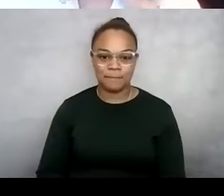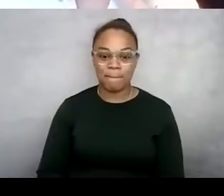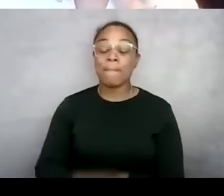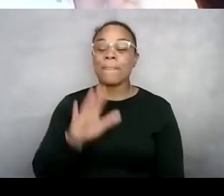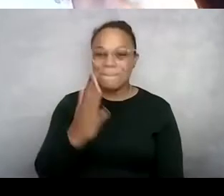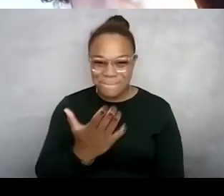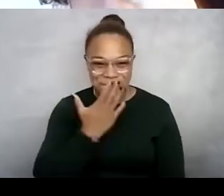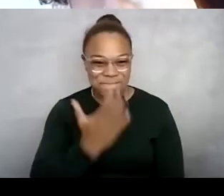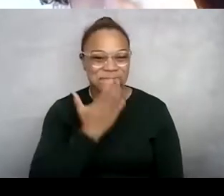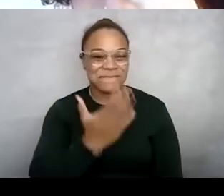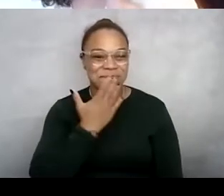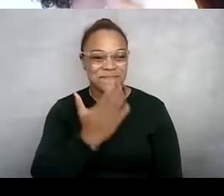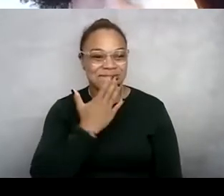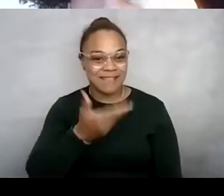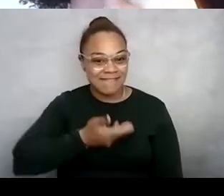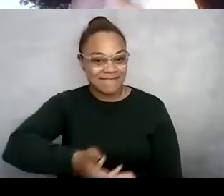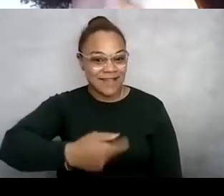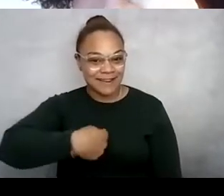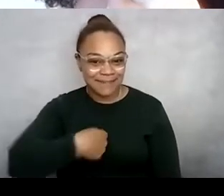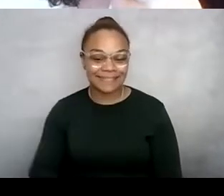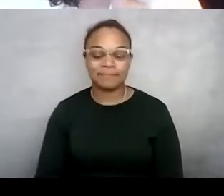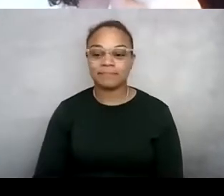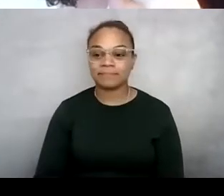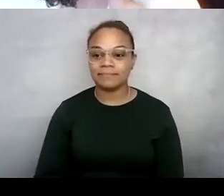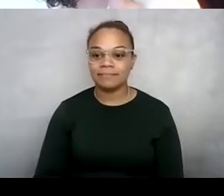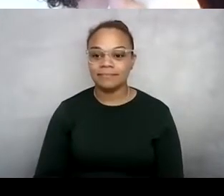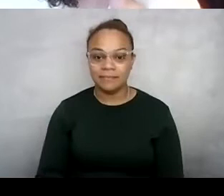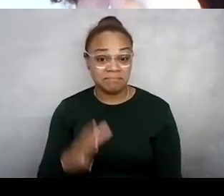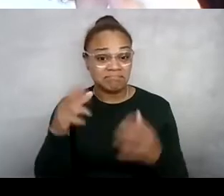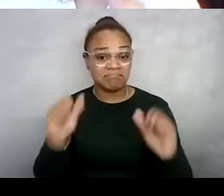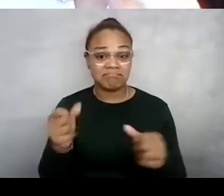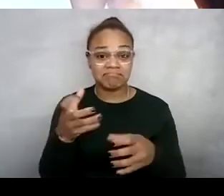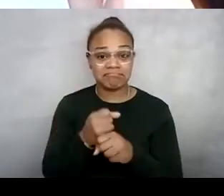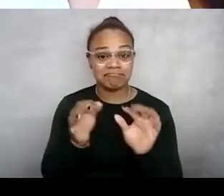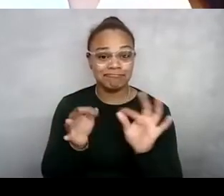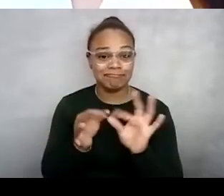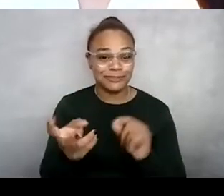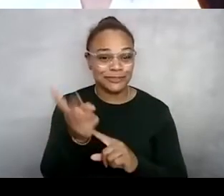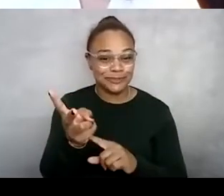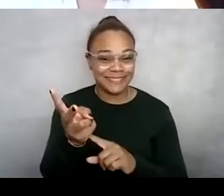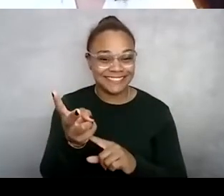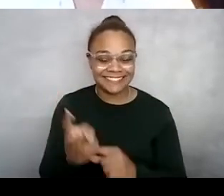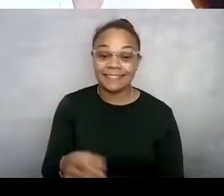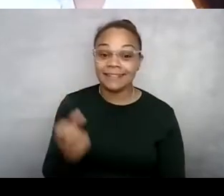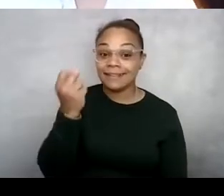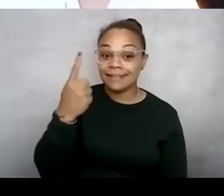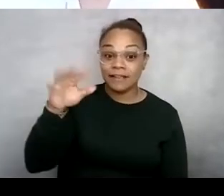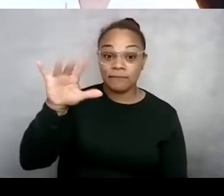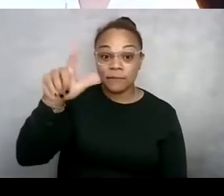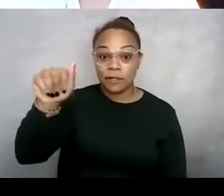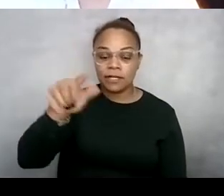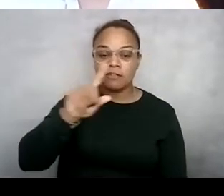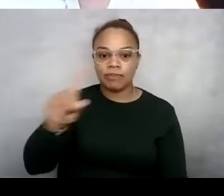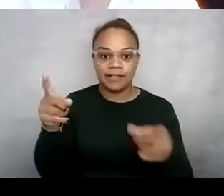Thank you. Thank you for inviting me. And I'll do it in 2 minutes. Here's what I will say, because Florida is a microcosm of the United States. I